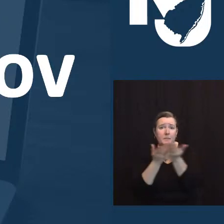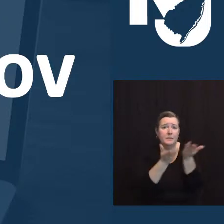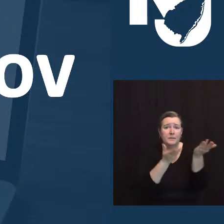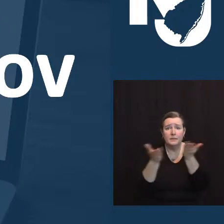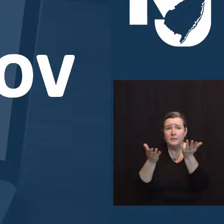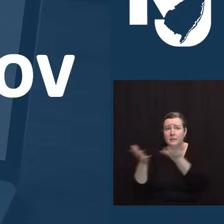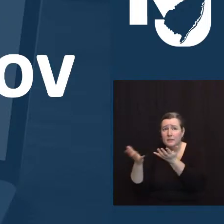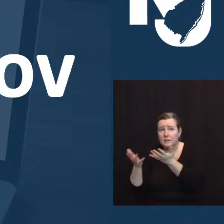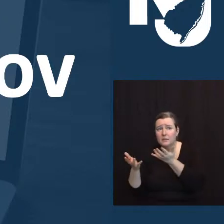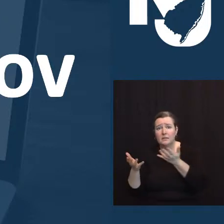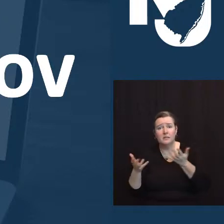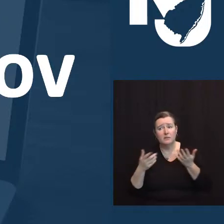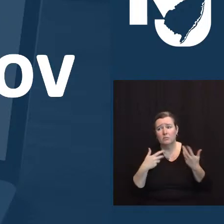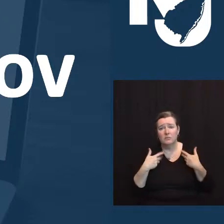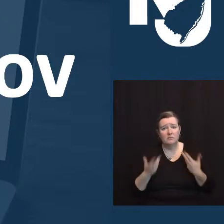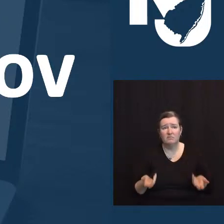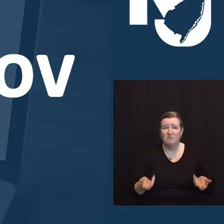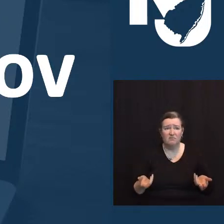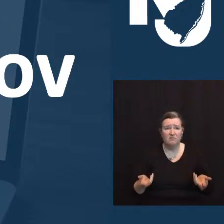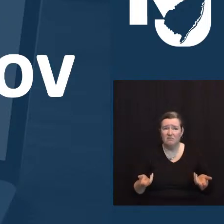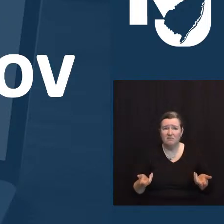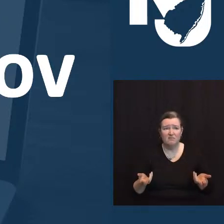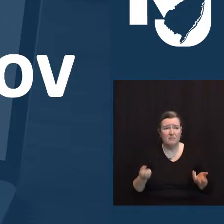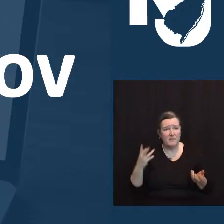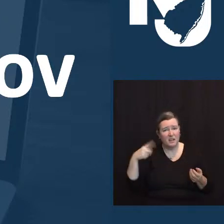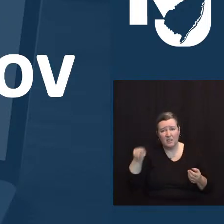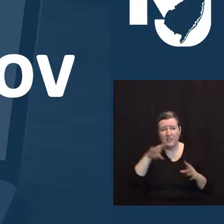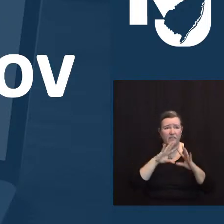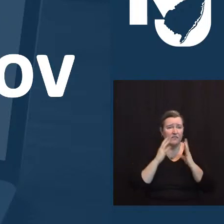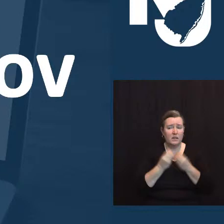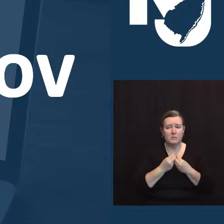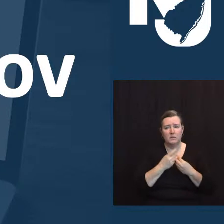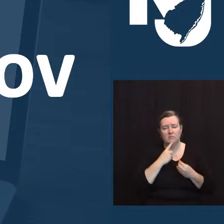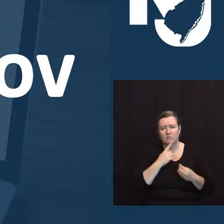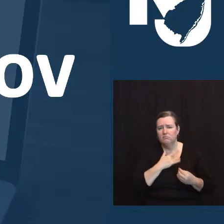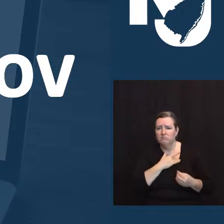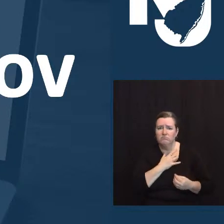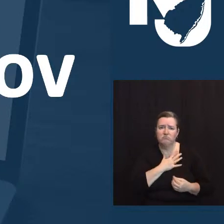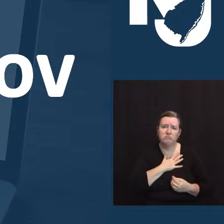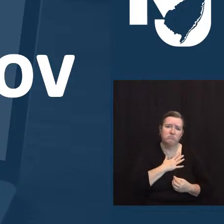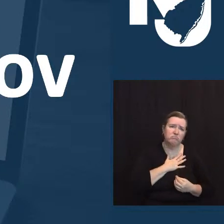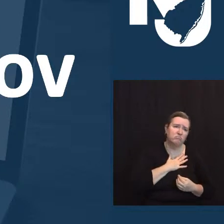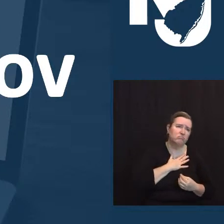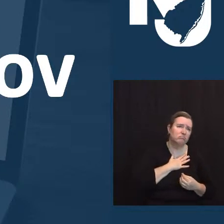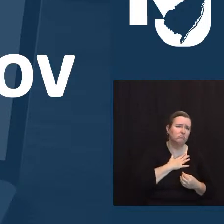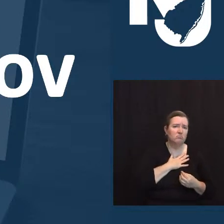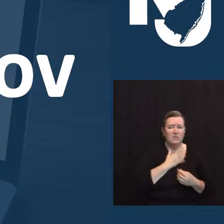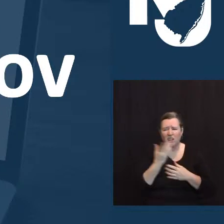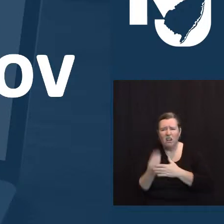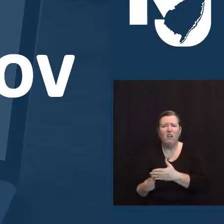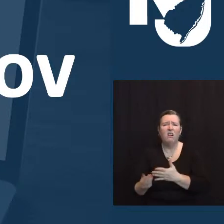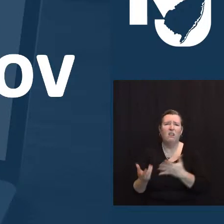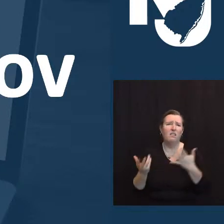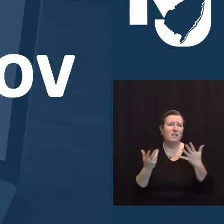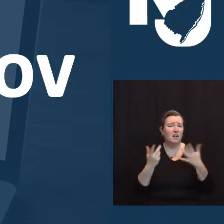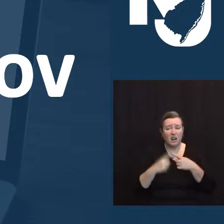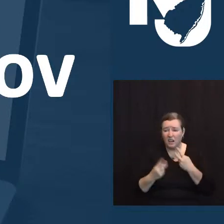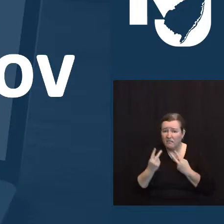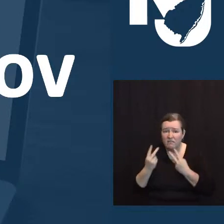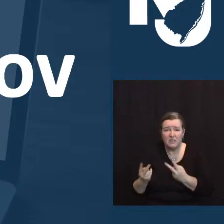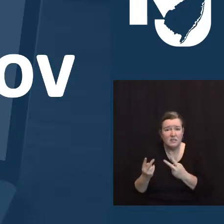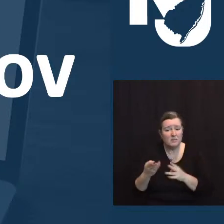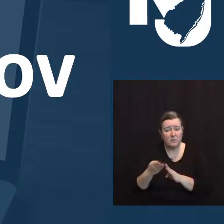summer, you had that triple reality of losing a loved one. You couldn't see them in the hospital at the end of their life, and